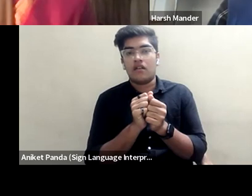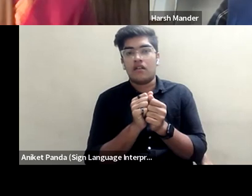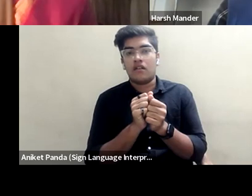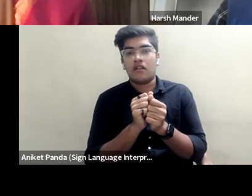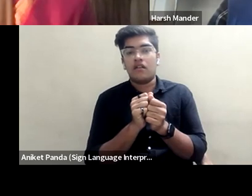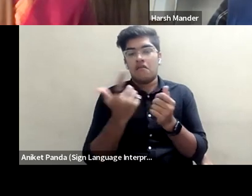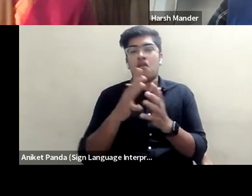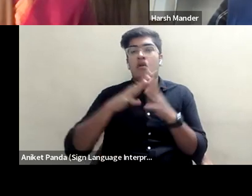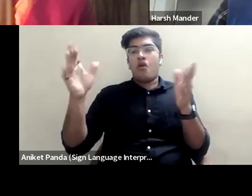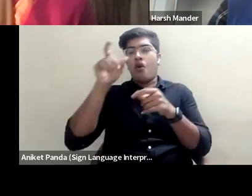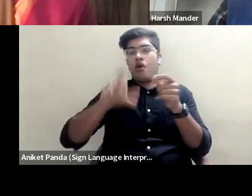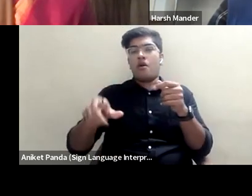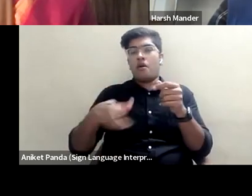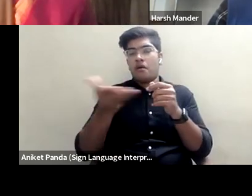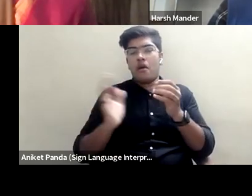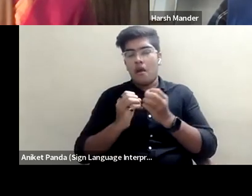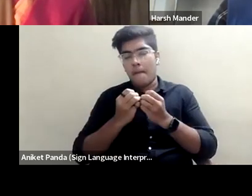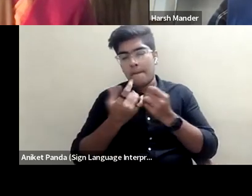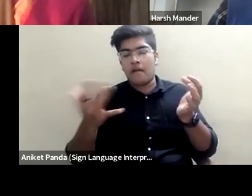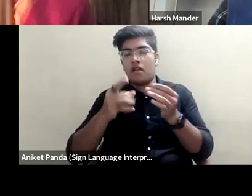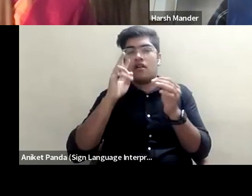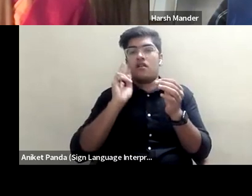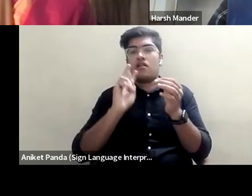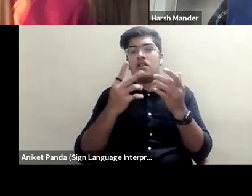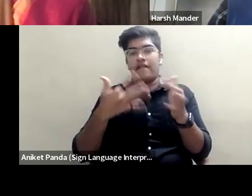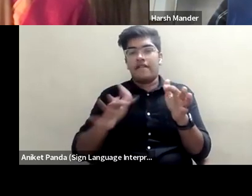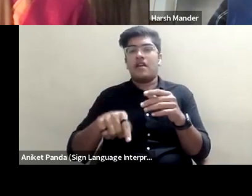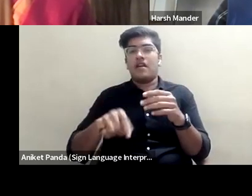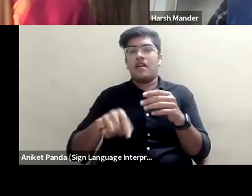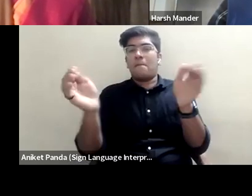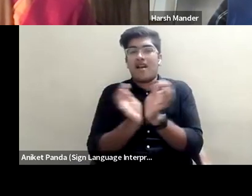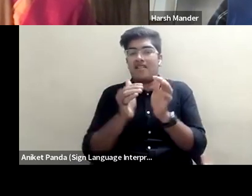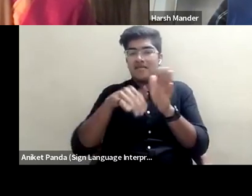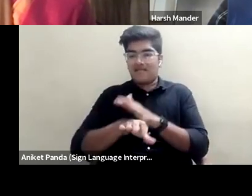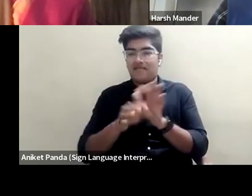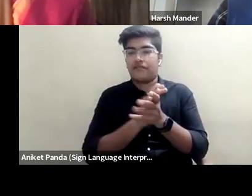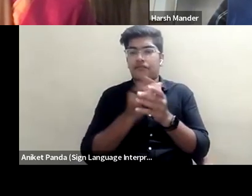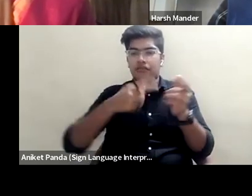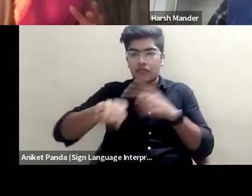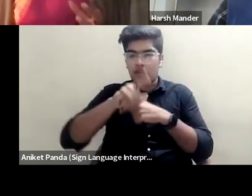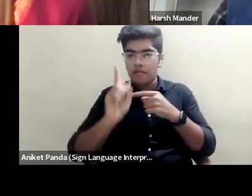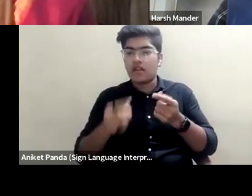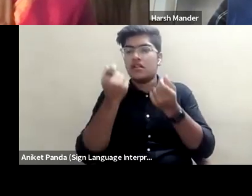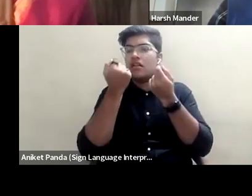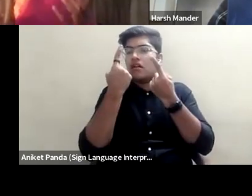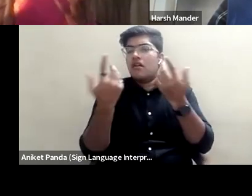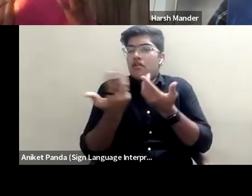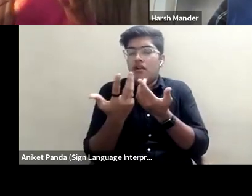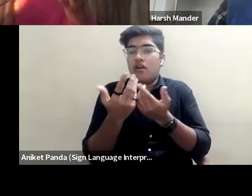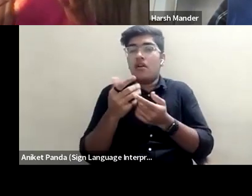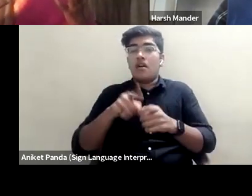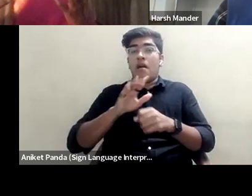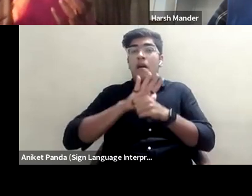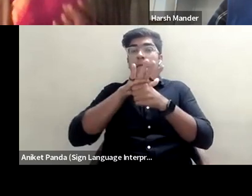people have been very critical members of parliament, but they should also understand that pressure